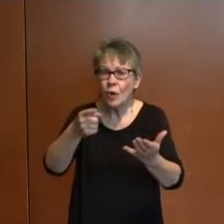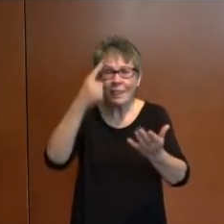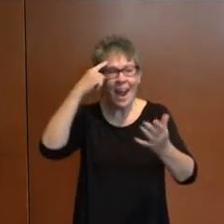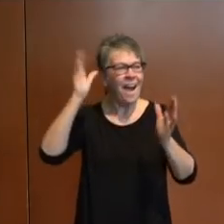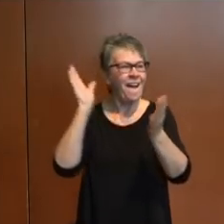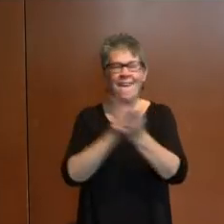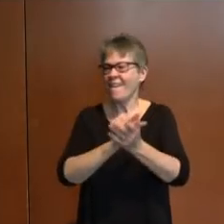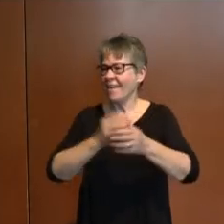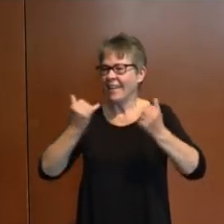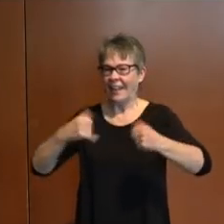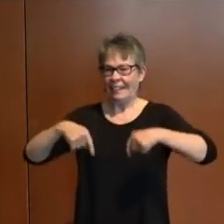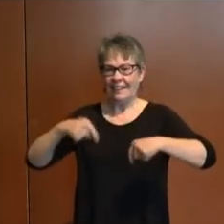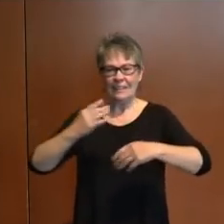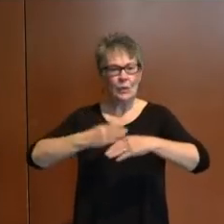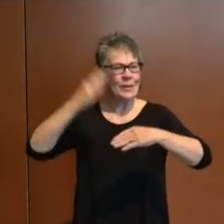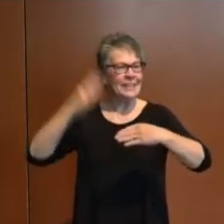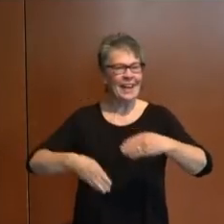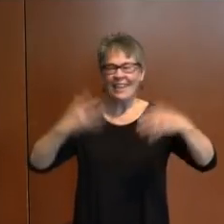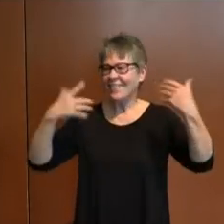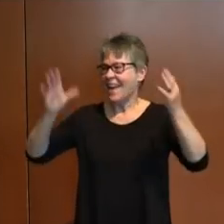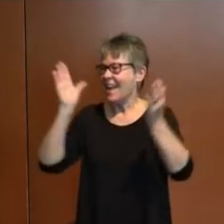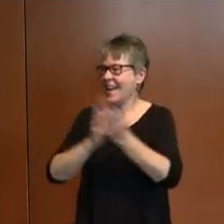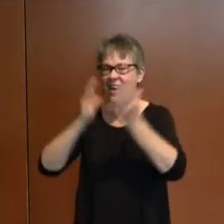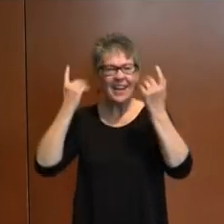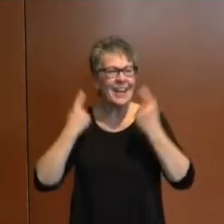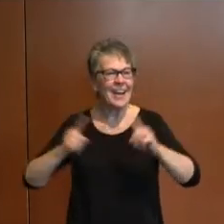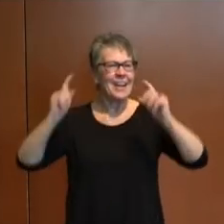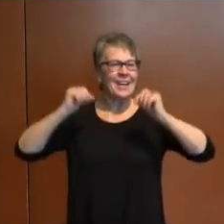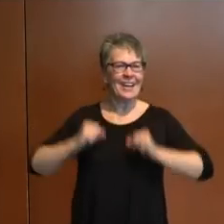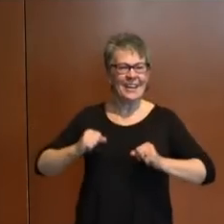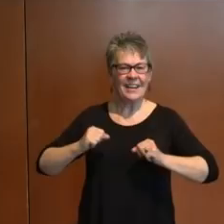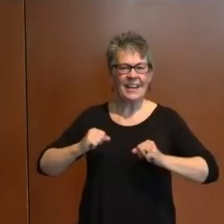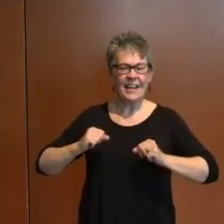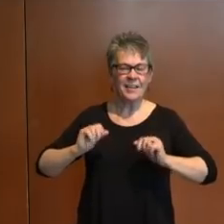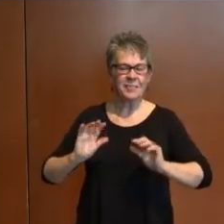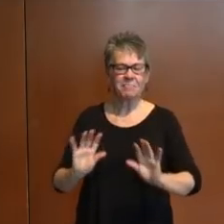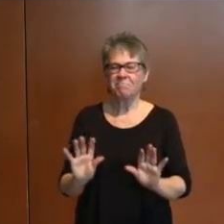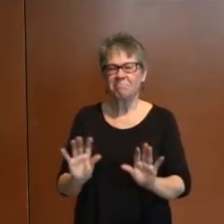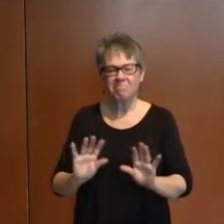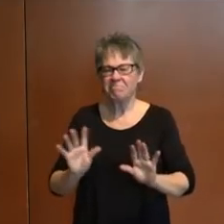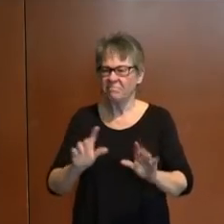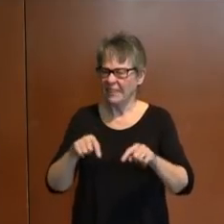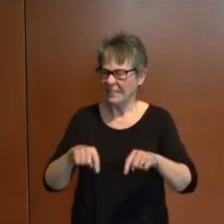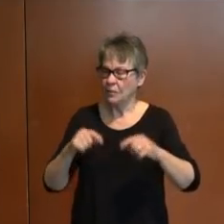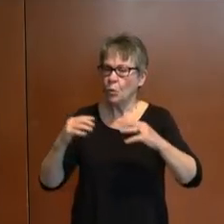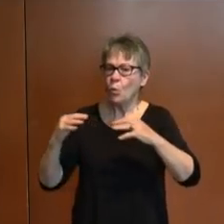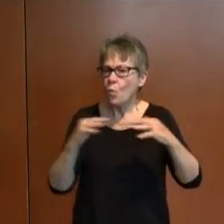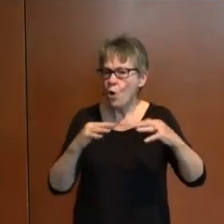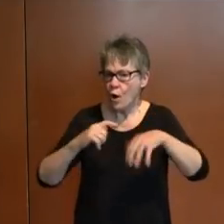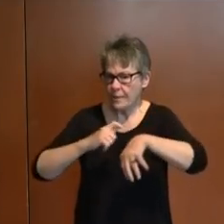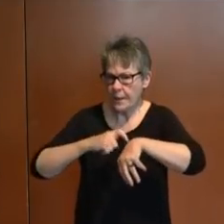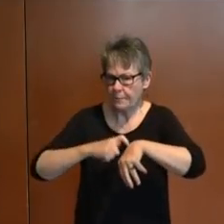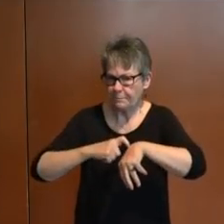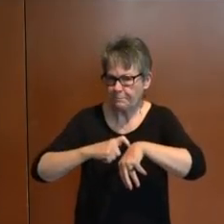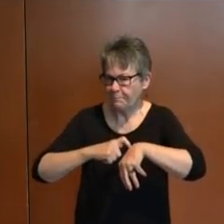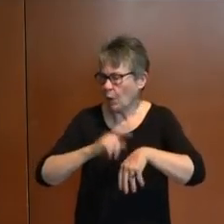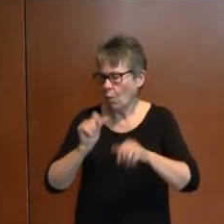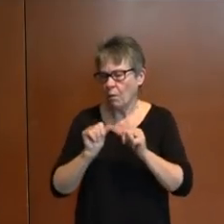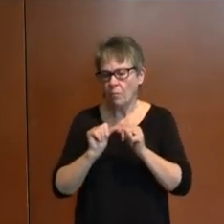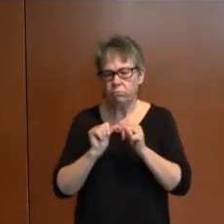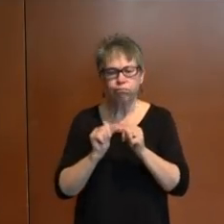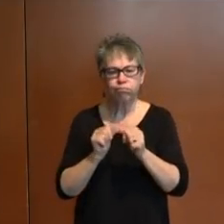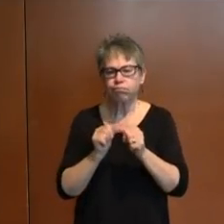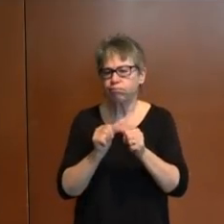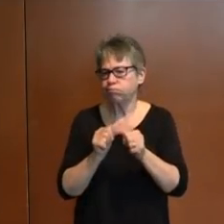wars take a long time, and this is going to be no exception. But for the most part, and we've been particularly sensitive to this,